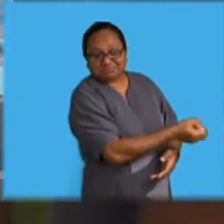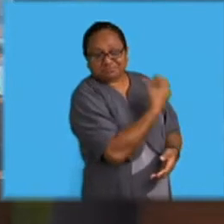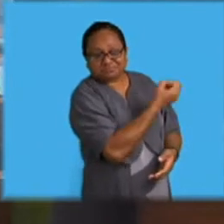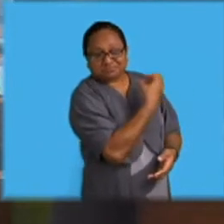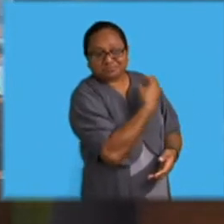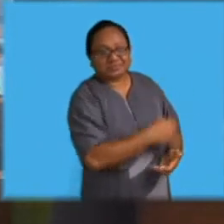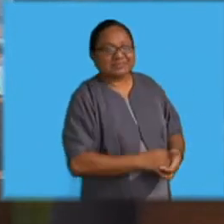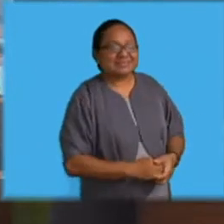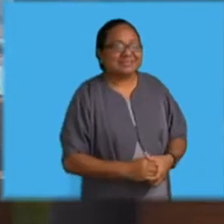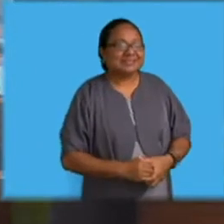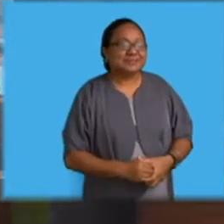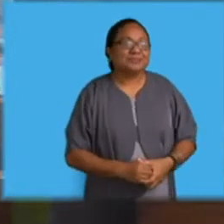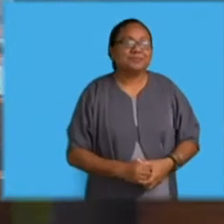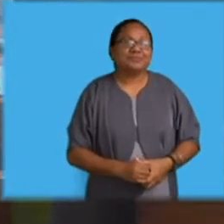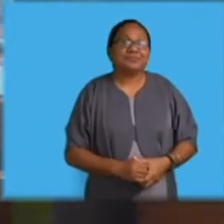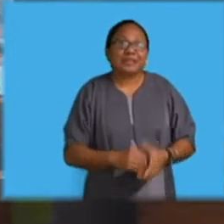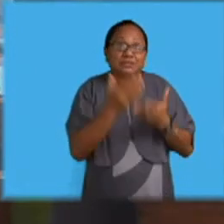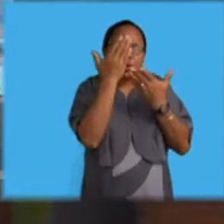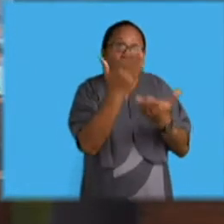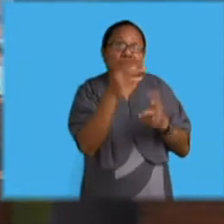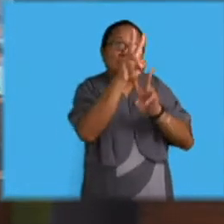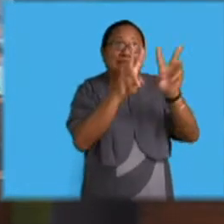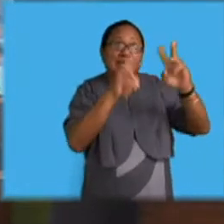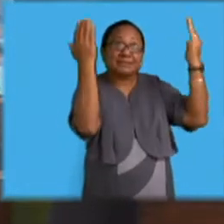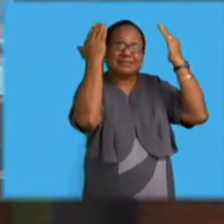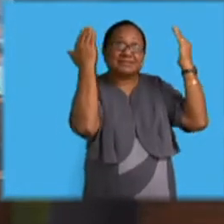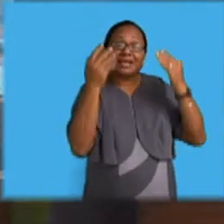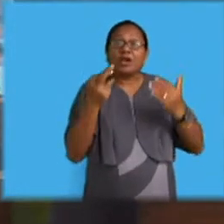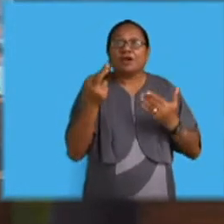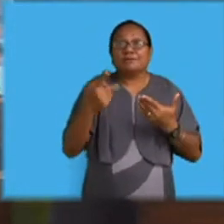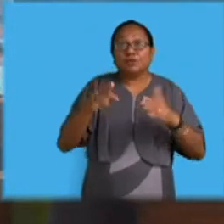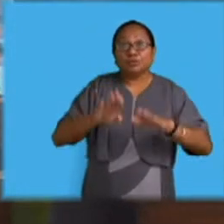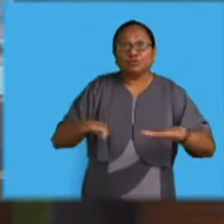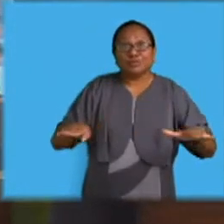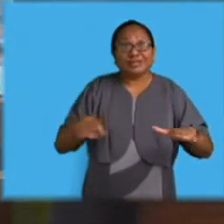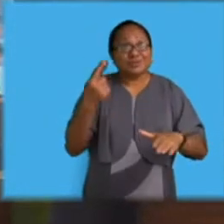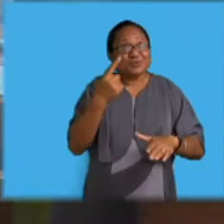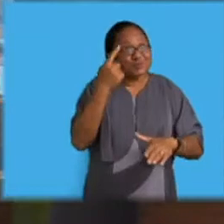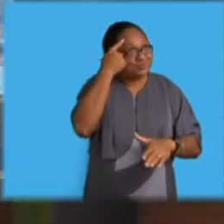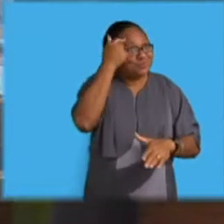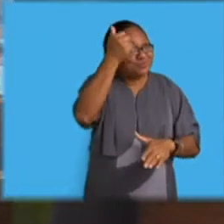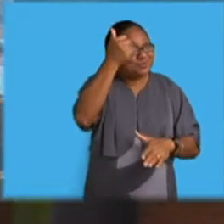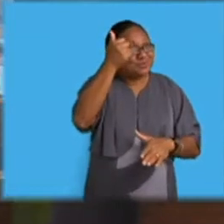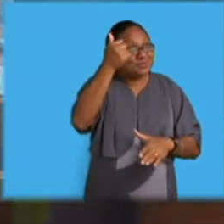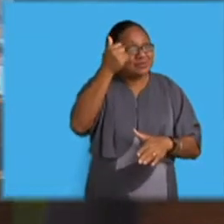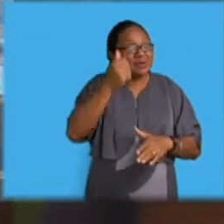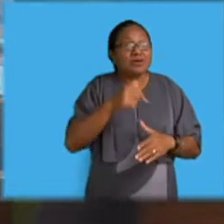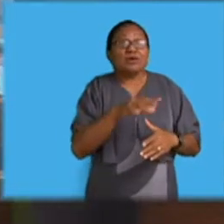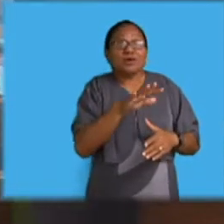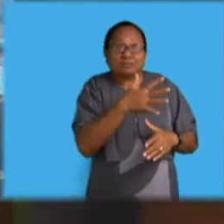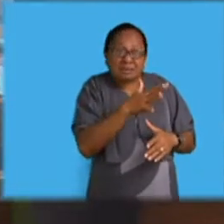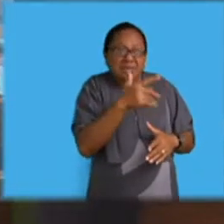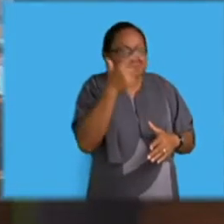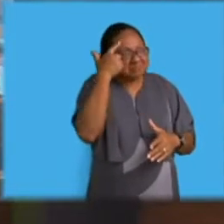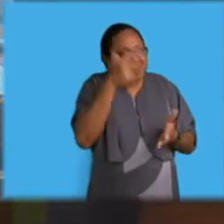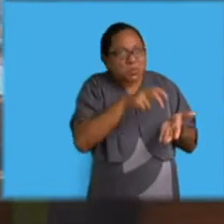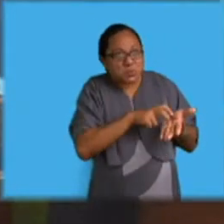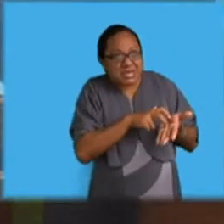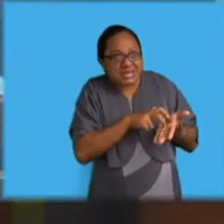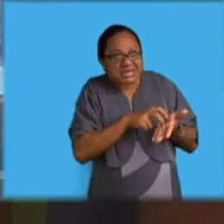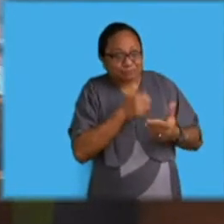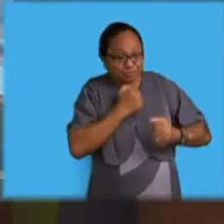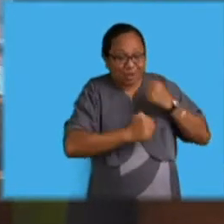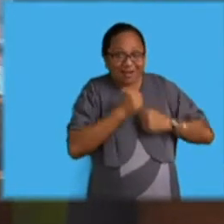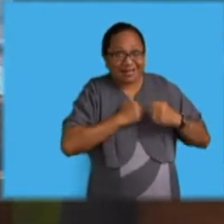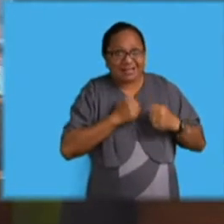Honorable Deputy Speaker, for children who may struggle academically but excel in sports, success in these national level